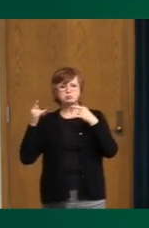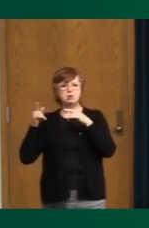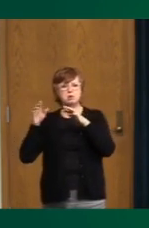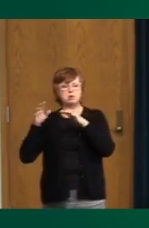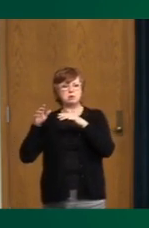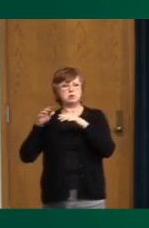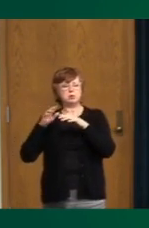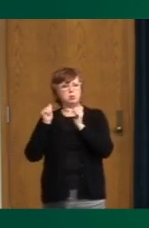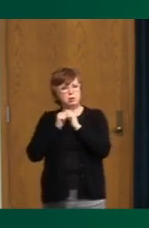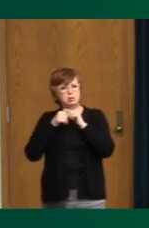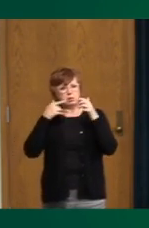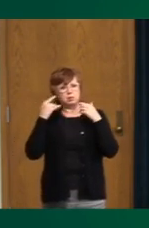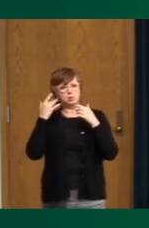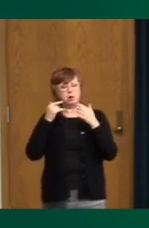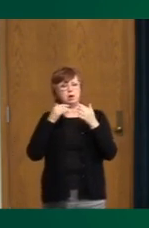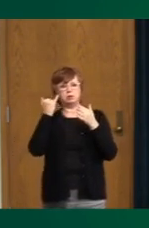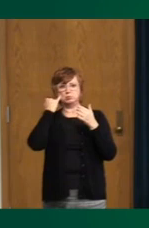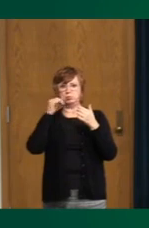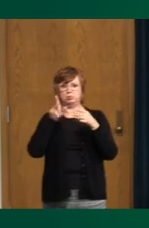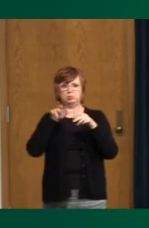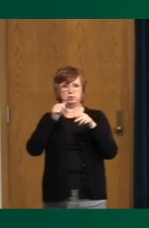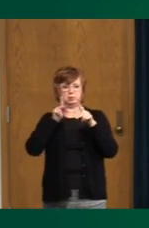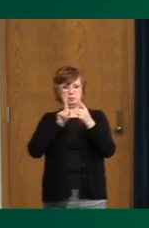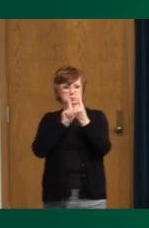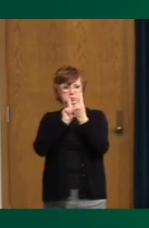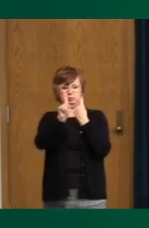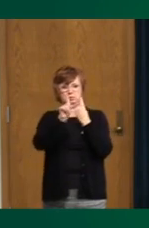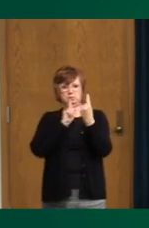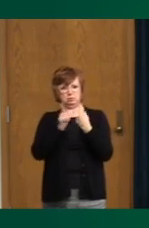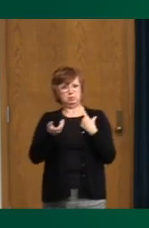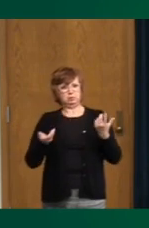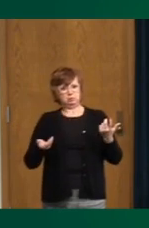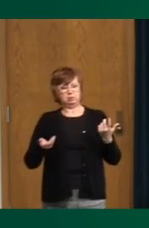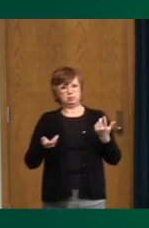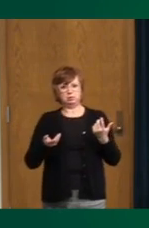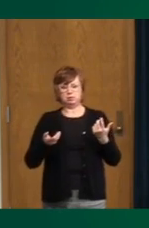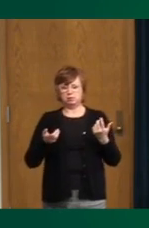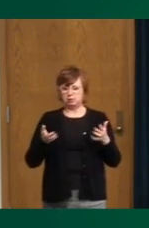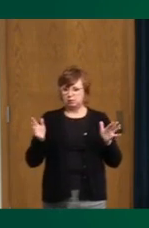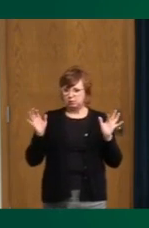use. And that is the only way we're going to come out of this. Otherwise,